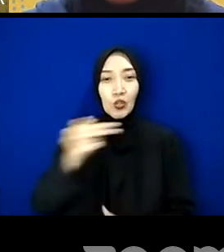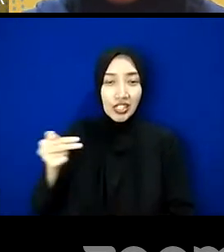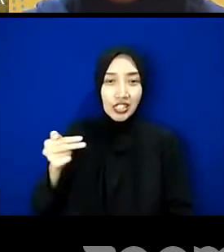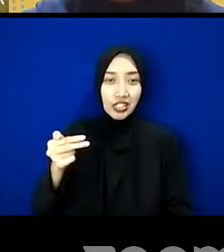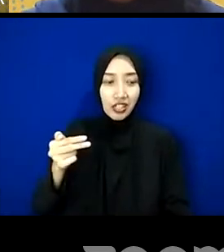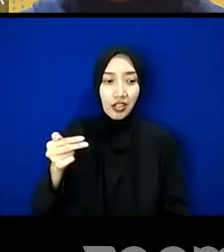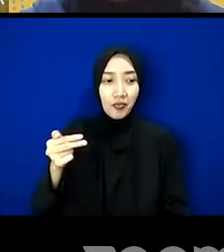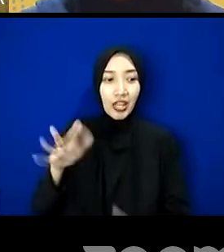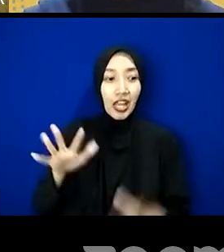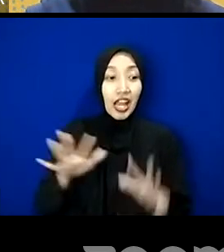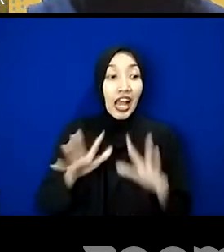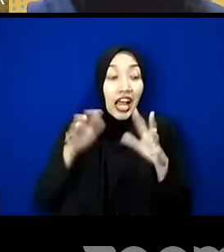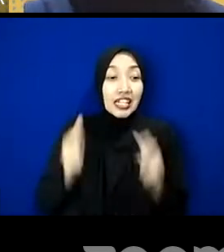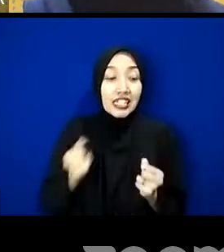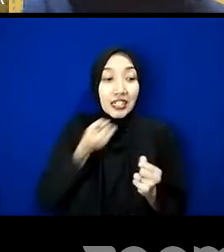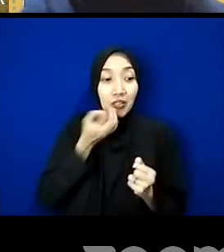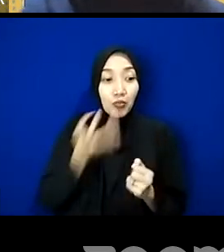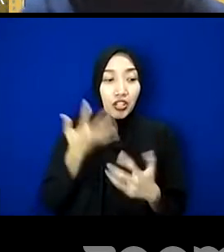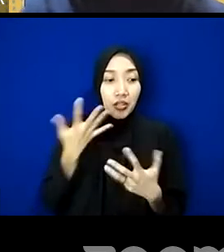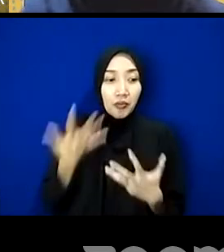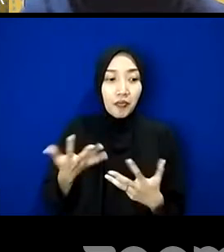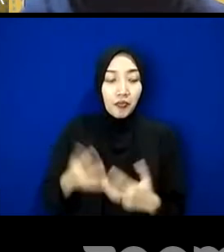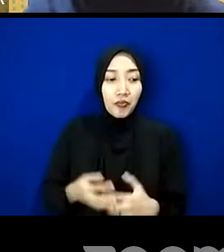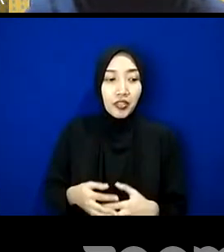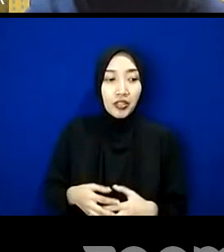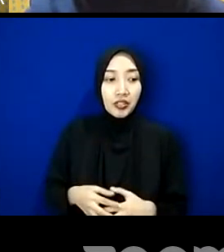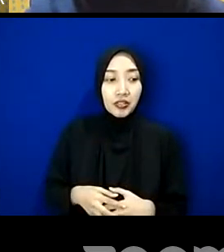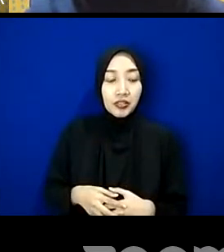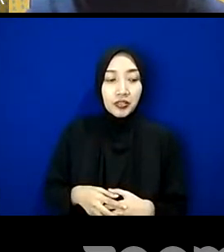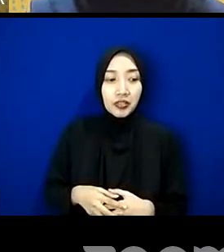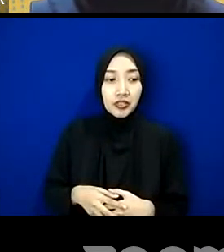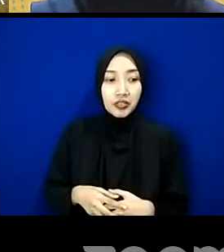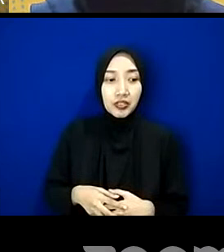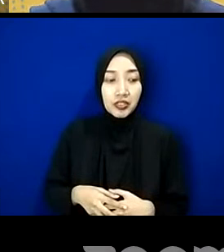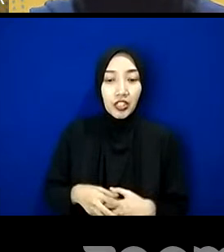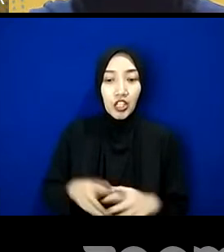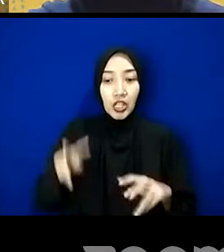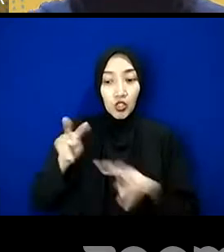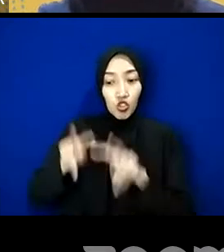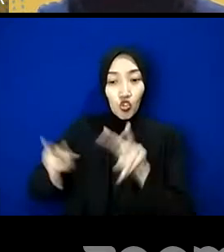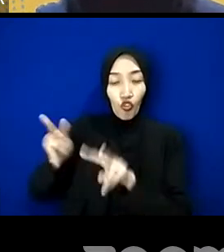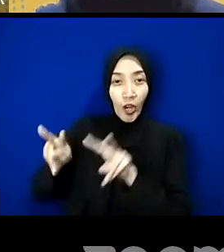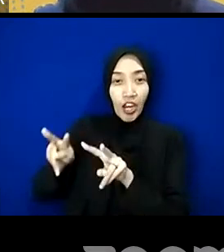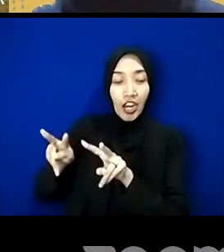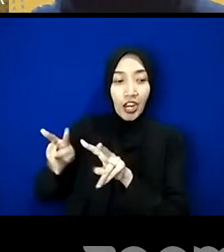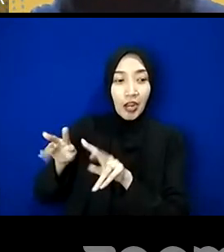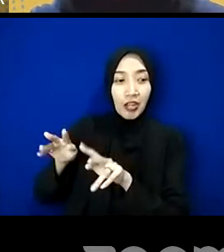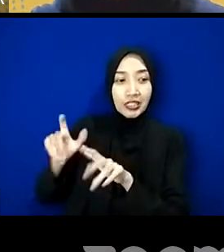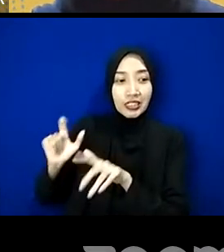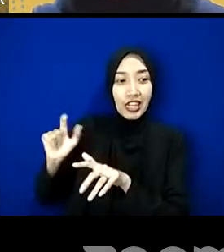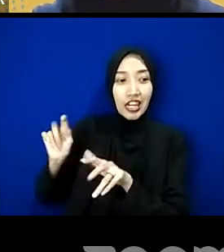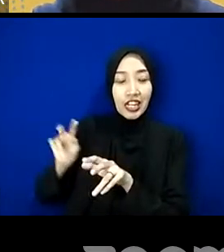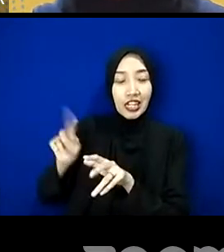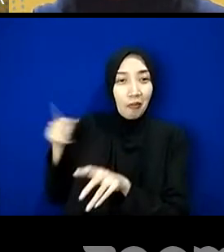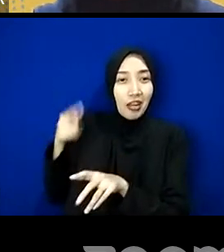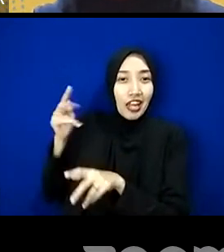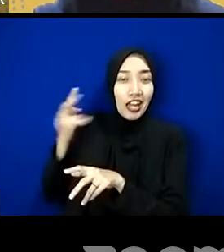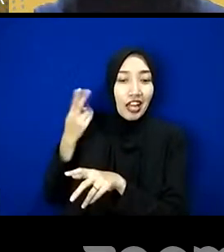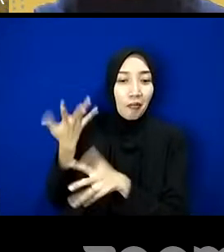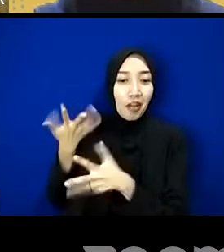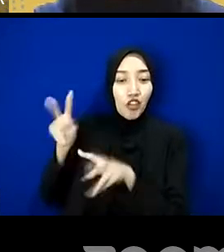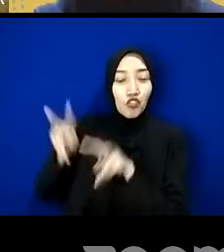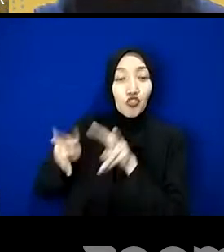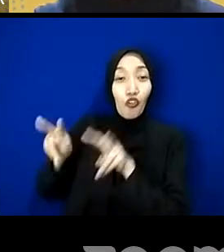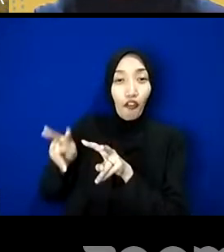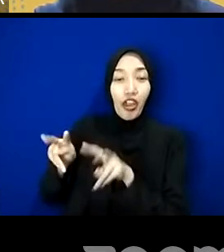that, because it is kind of survey, the result is the methodology is using a survey. The results say